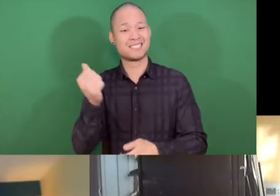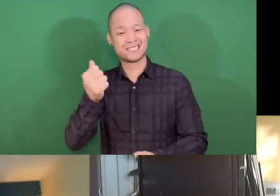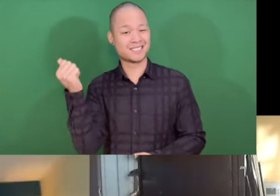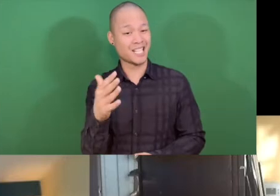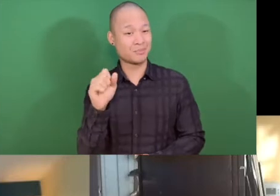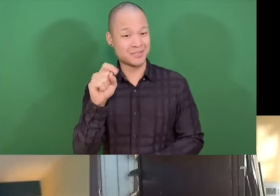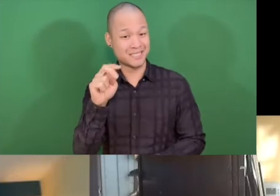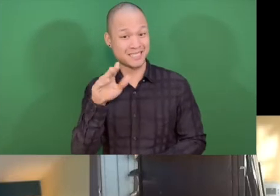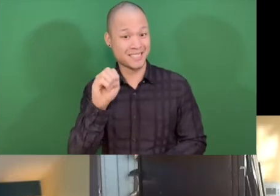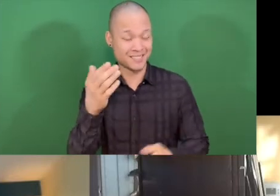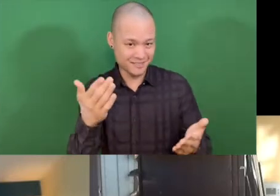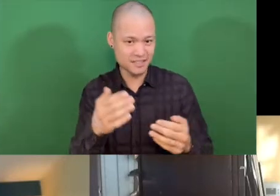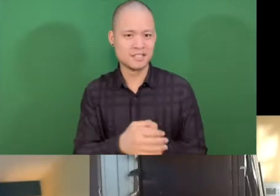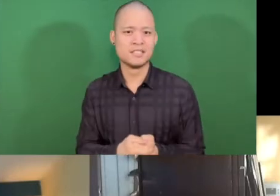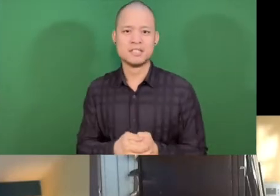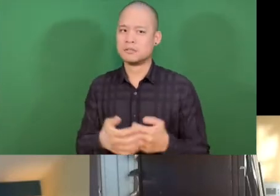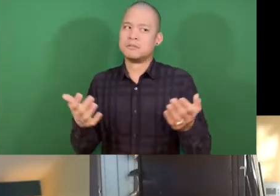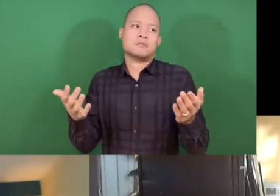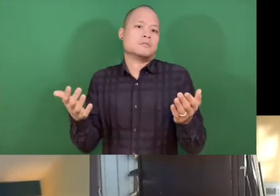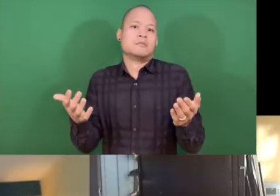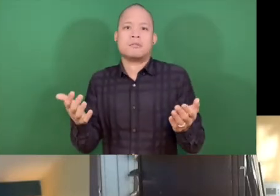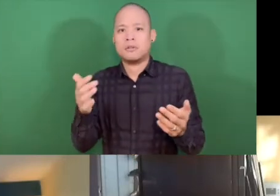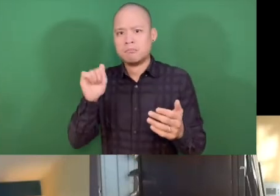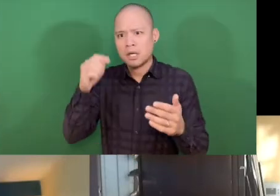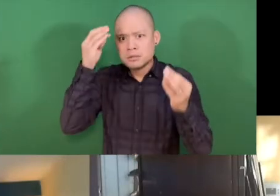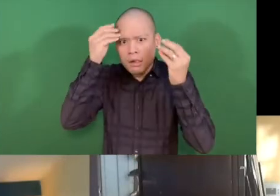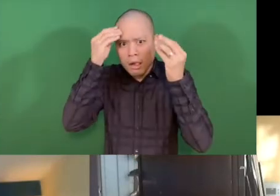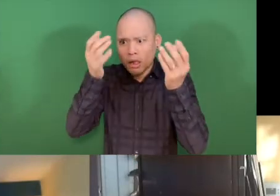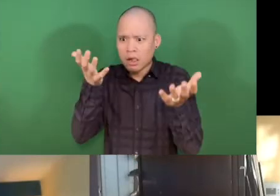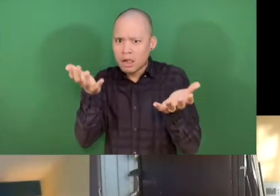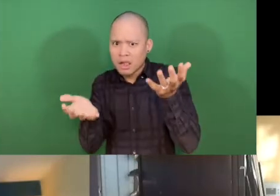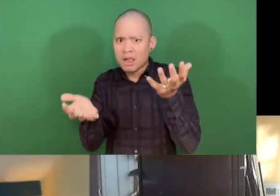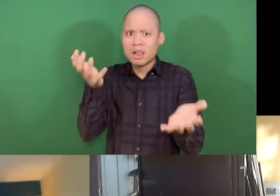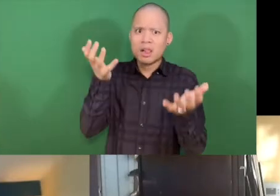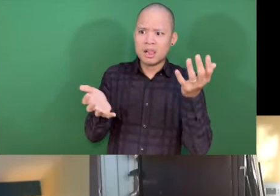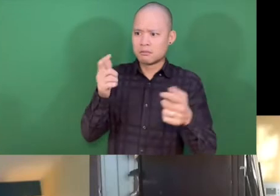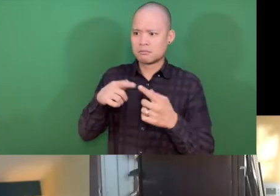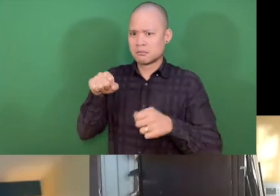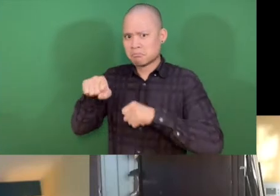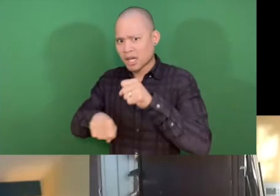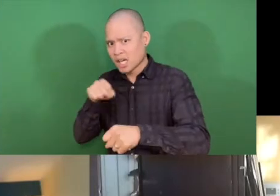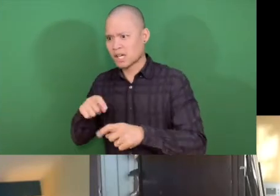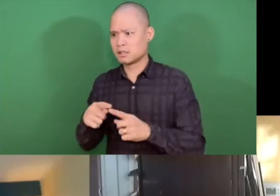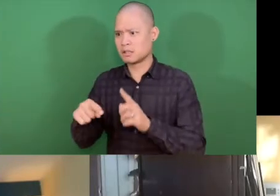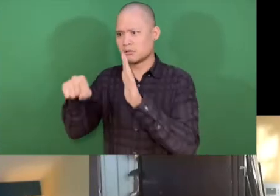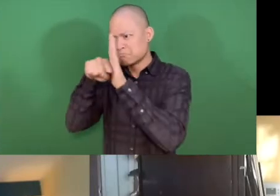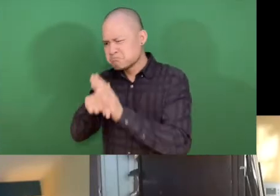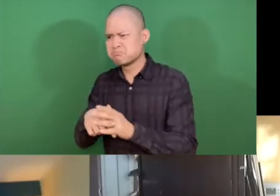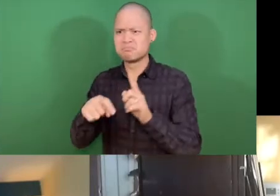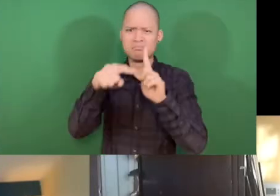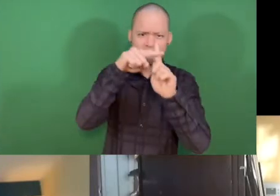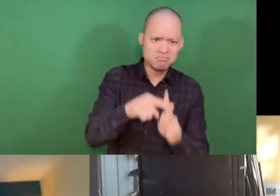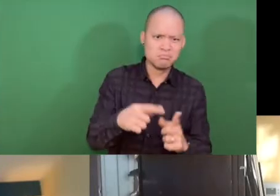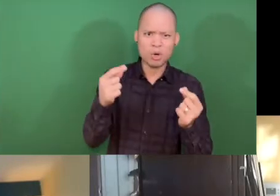a gambler's stance, right? What are the odds of dying on this bicycle and what are the benefits of being able to ride my